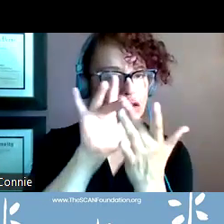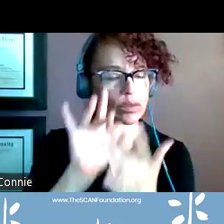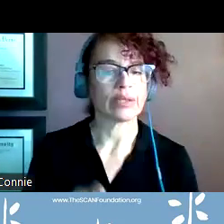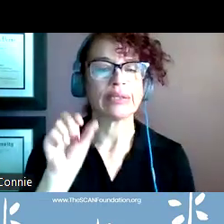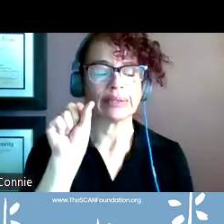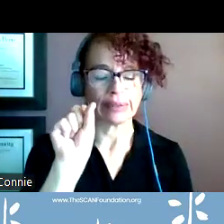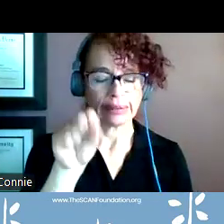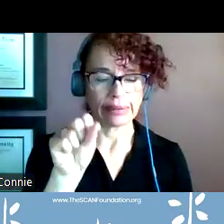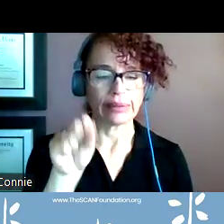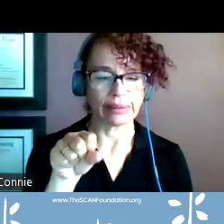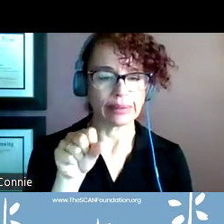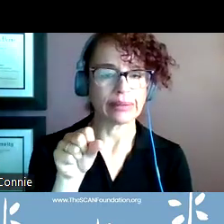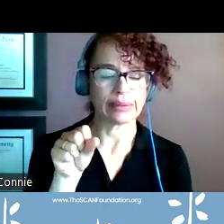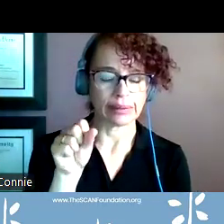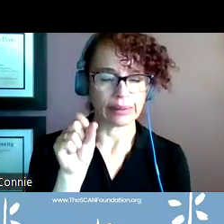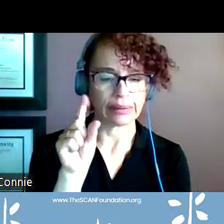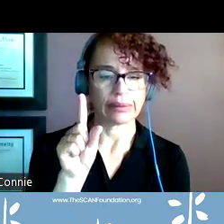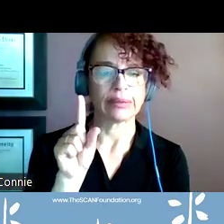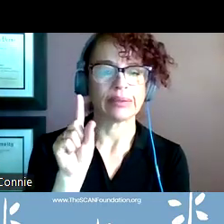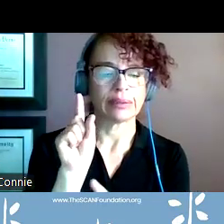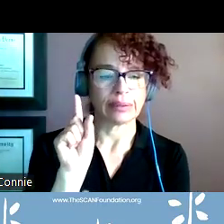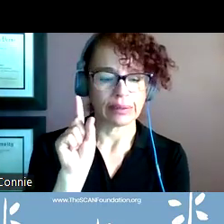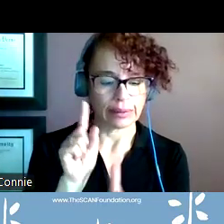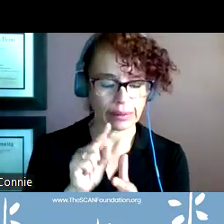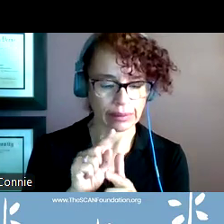Yeah, just a second. I'm trying to pull it up, and it's